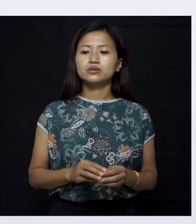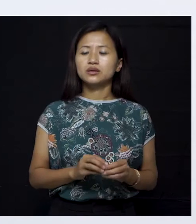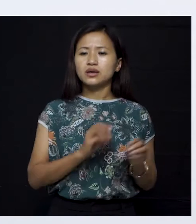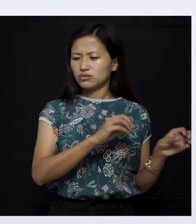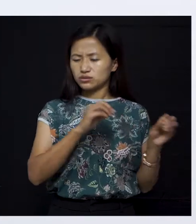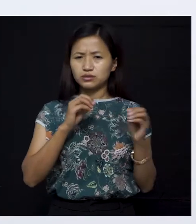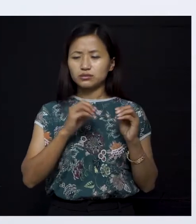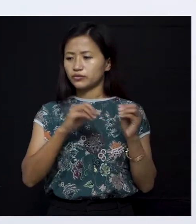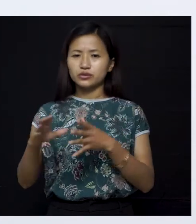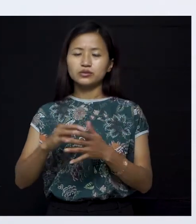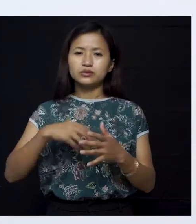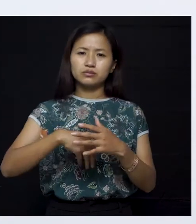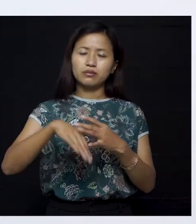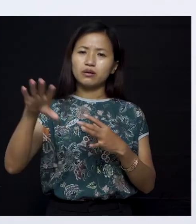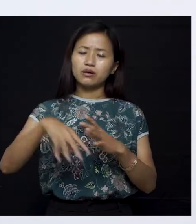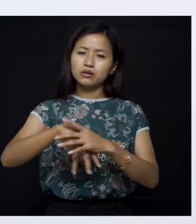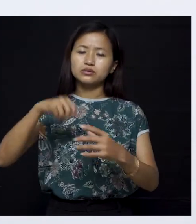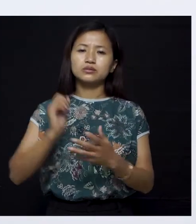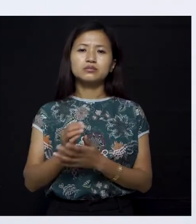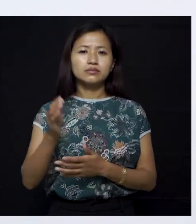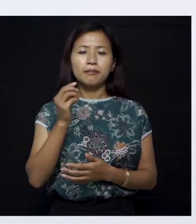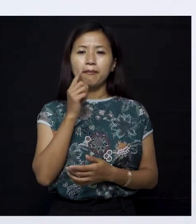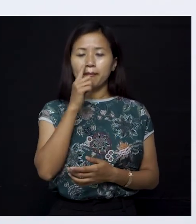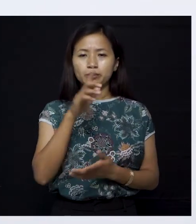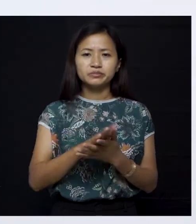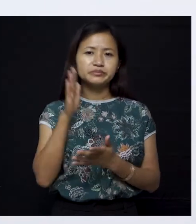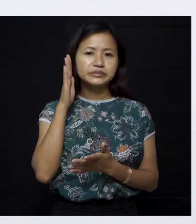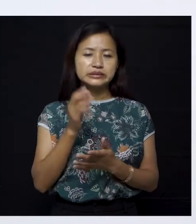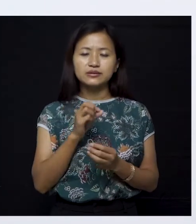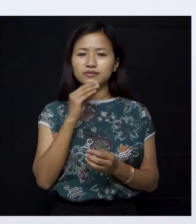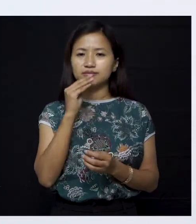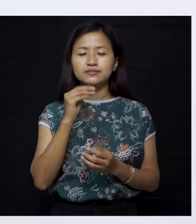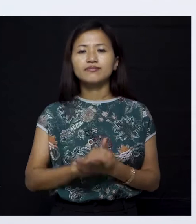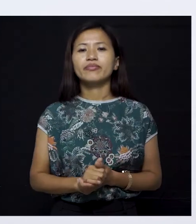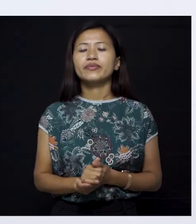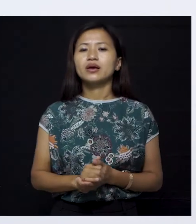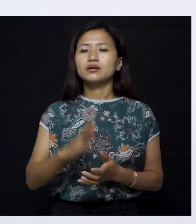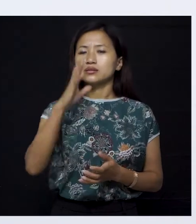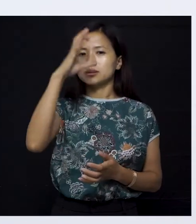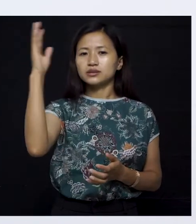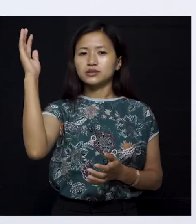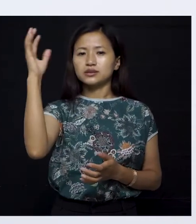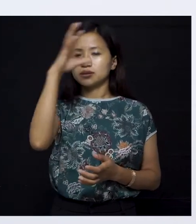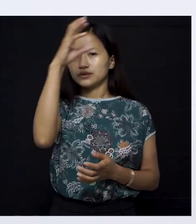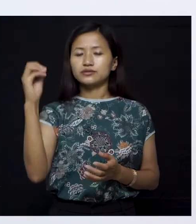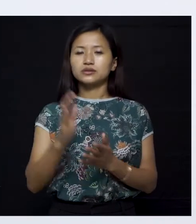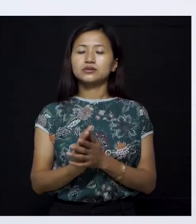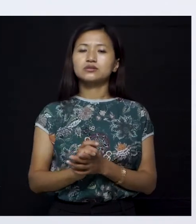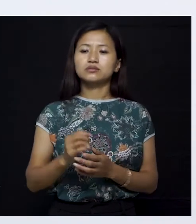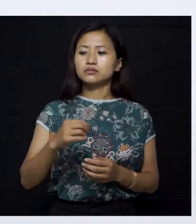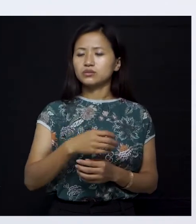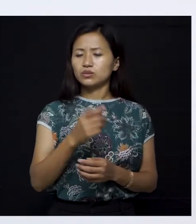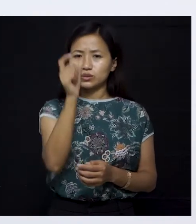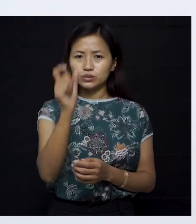mother's blessing, but the mother here, Moria, says that from that evening onwards, they would not have any son living.